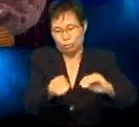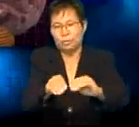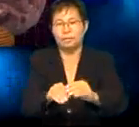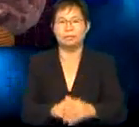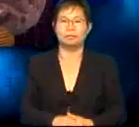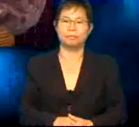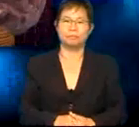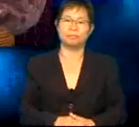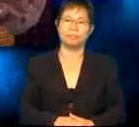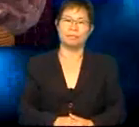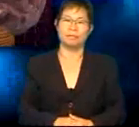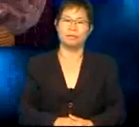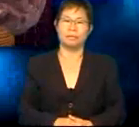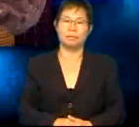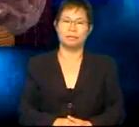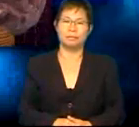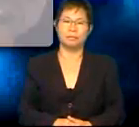movements.